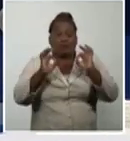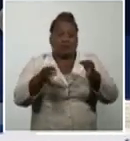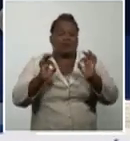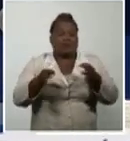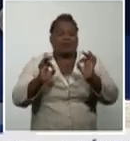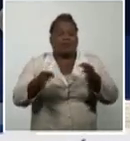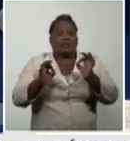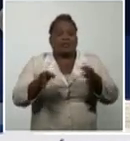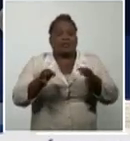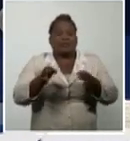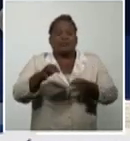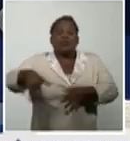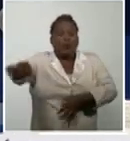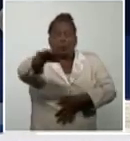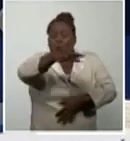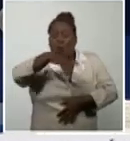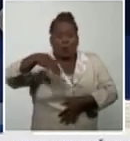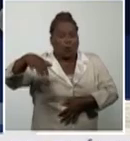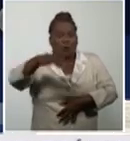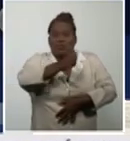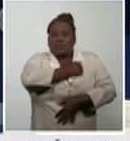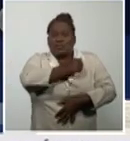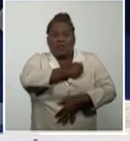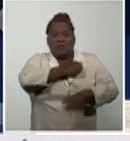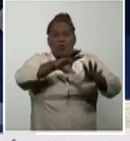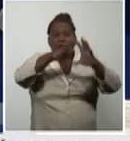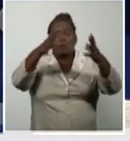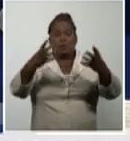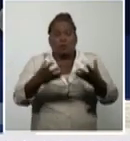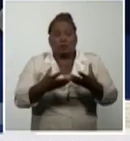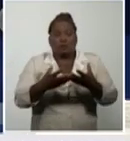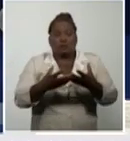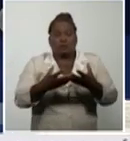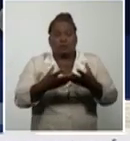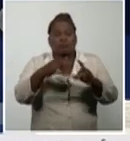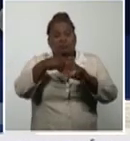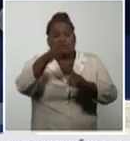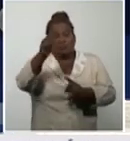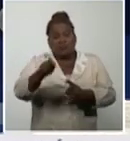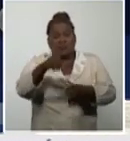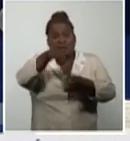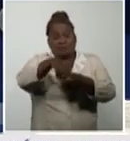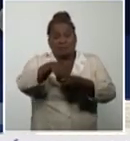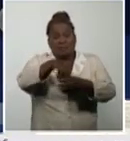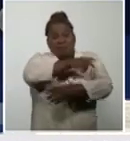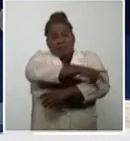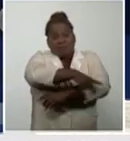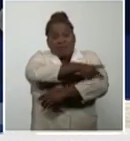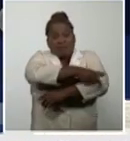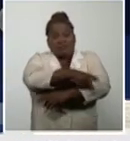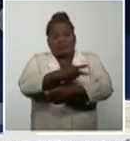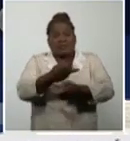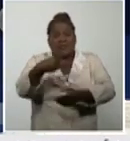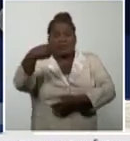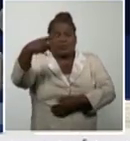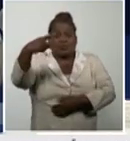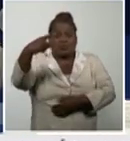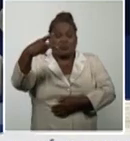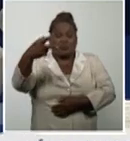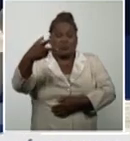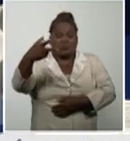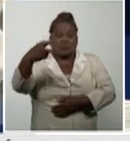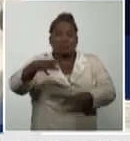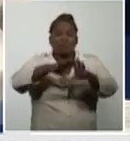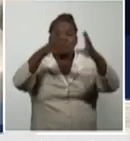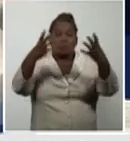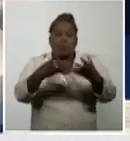first, for the people who live in those countries, and secondly, so that the world can have some peace of mind that